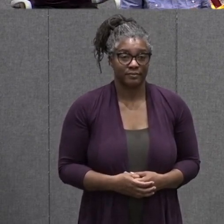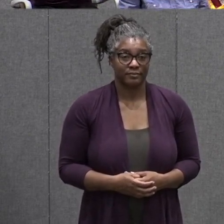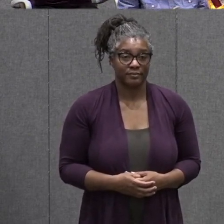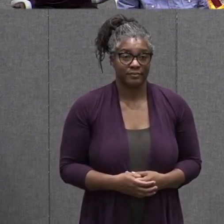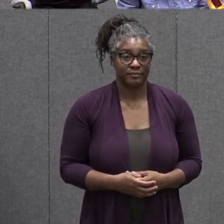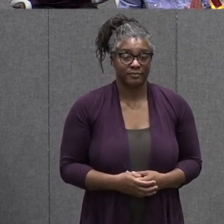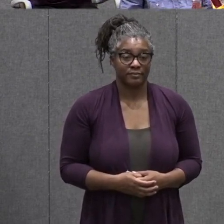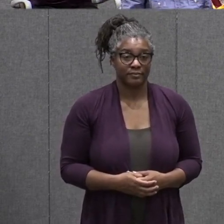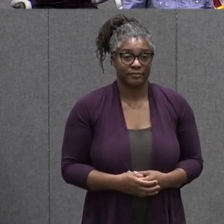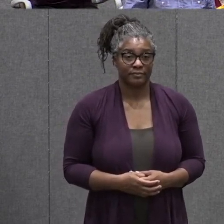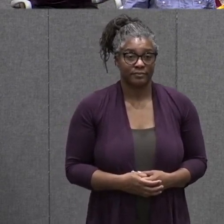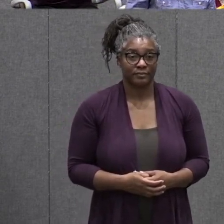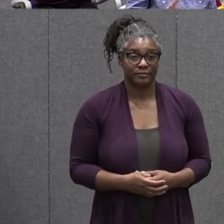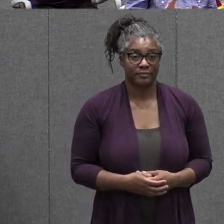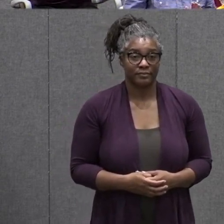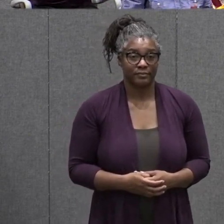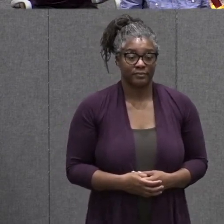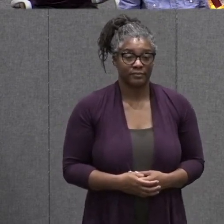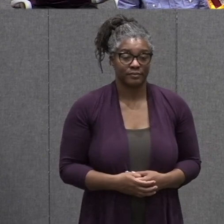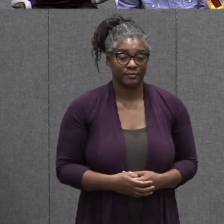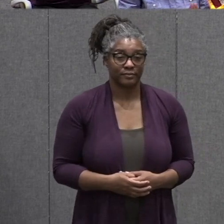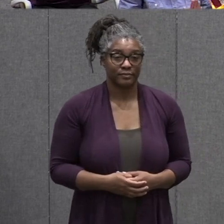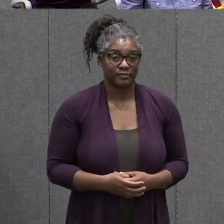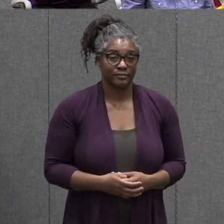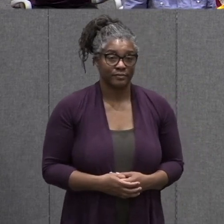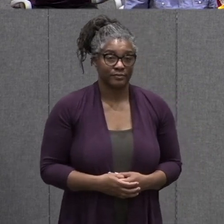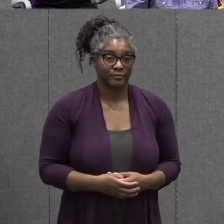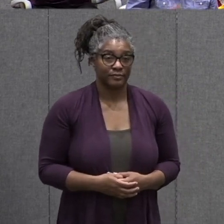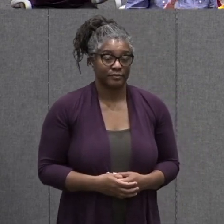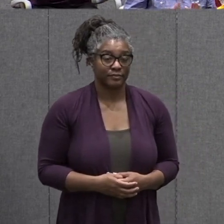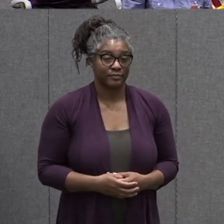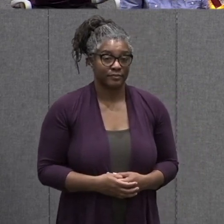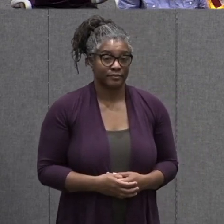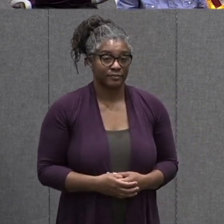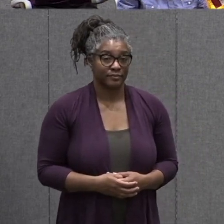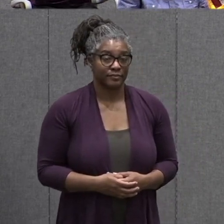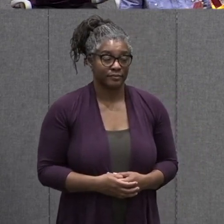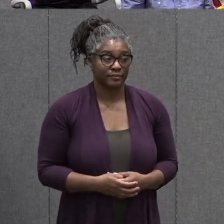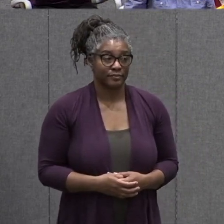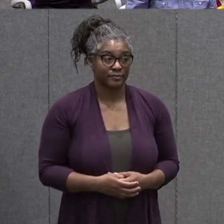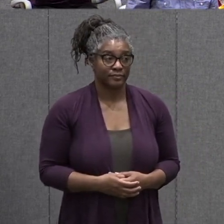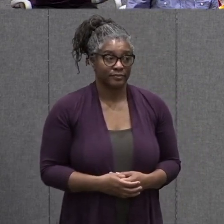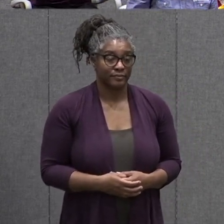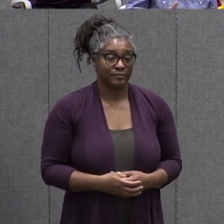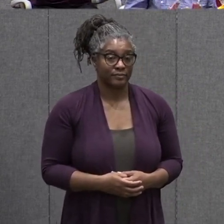Good. We had some other instruments join in with the timeline, and that's awesome.